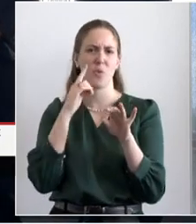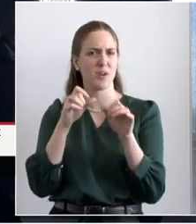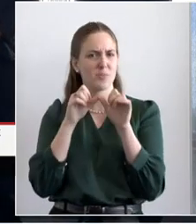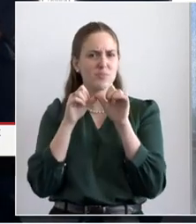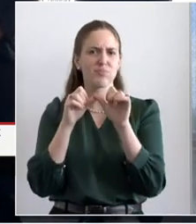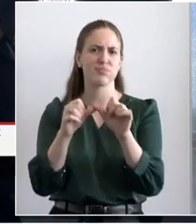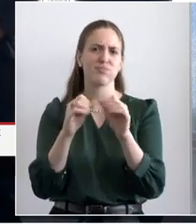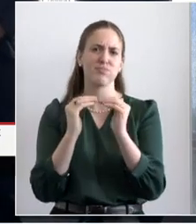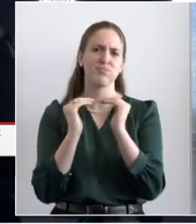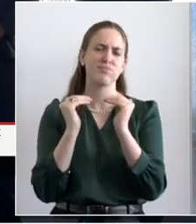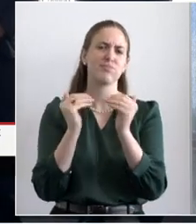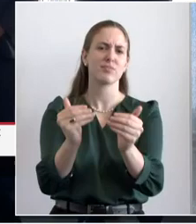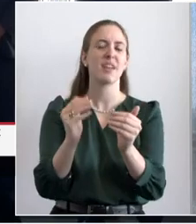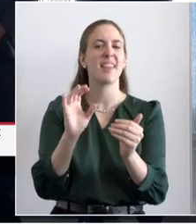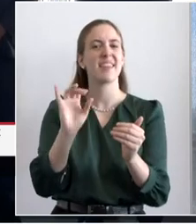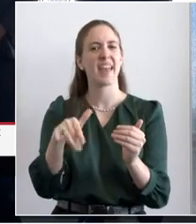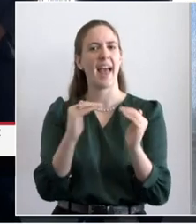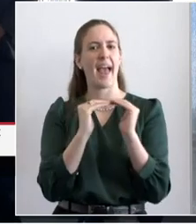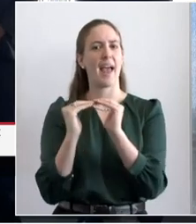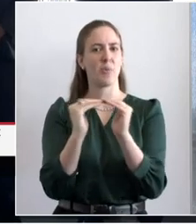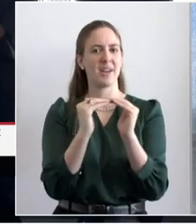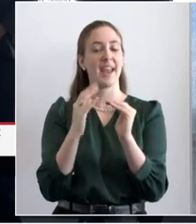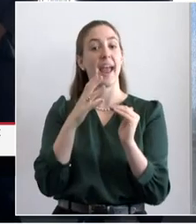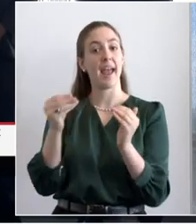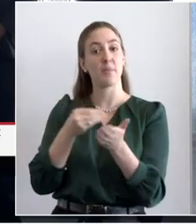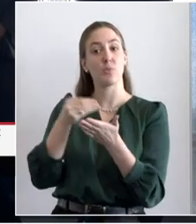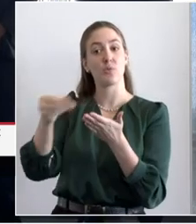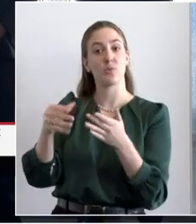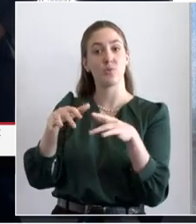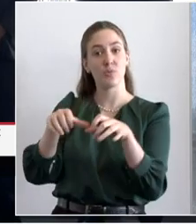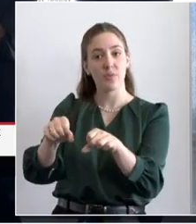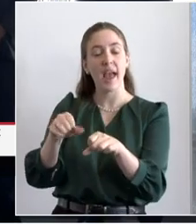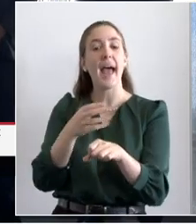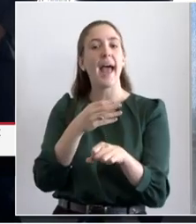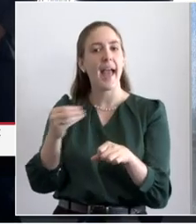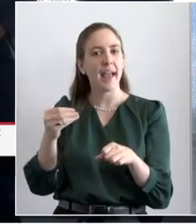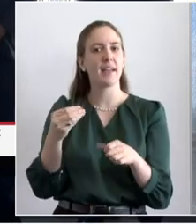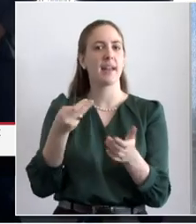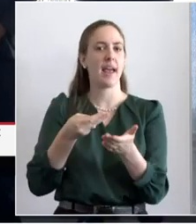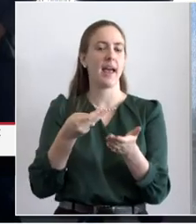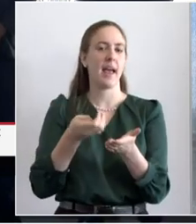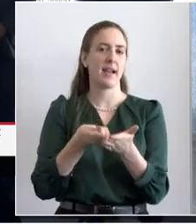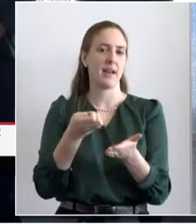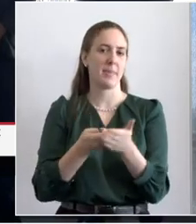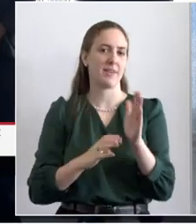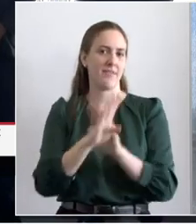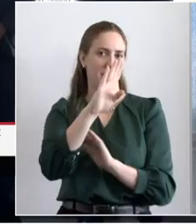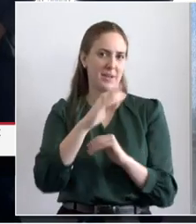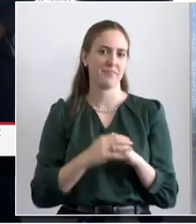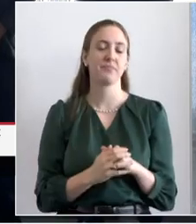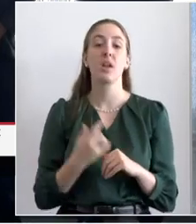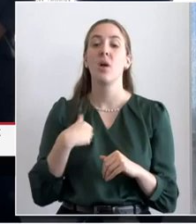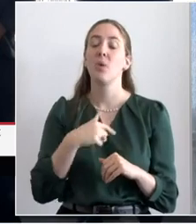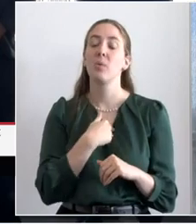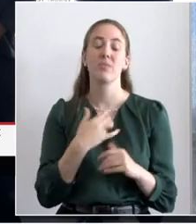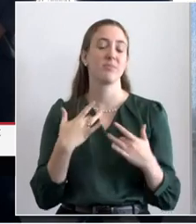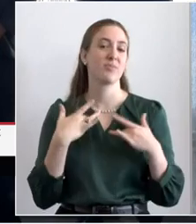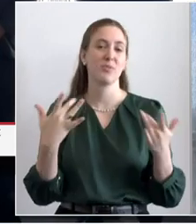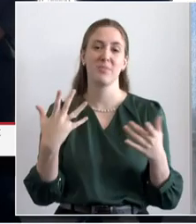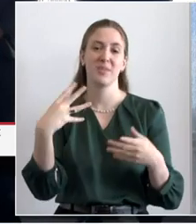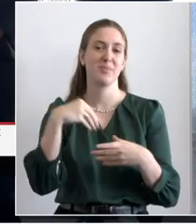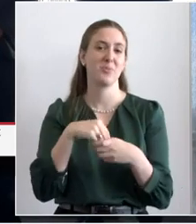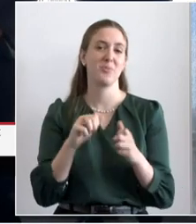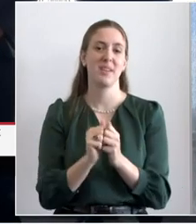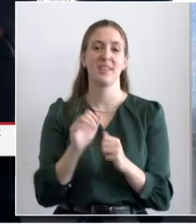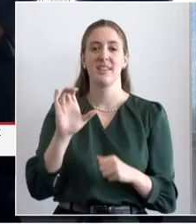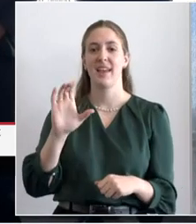and inclusion in the procurement processes, but also for economic development. We're thrilled to do this work. We're thrilled to be a partner with CNHED